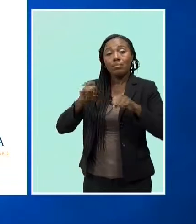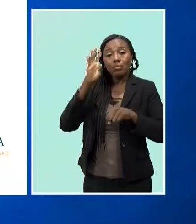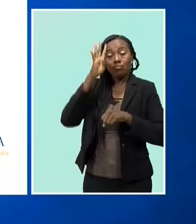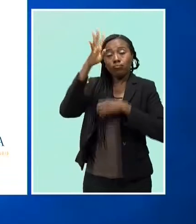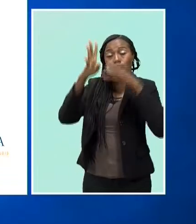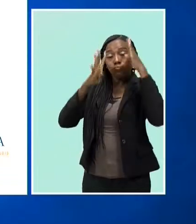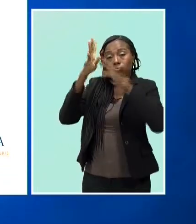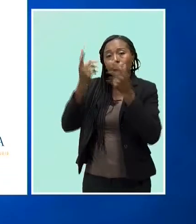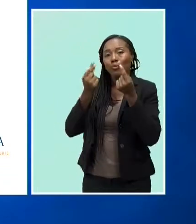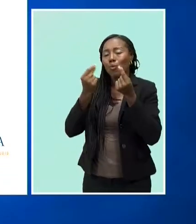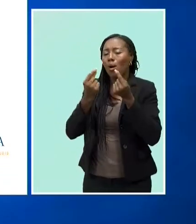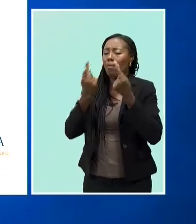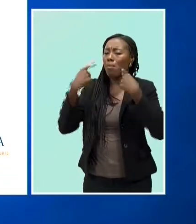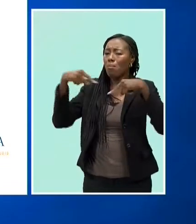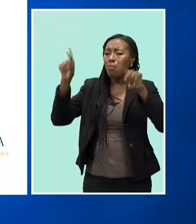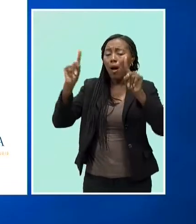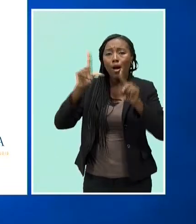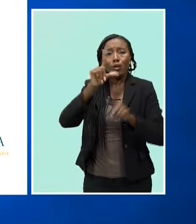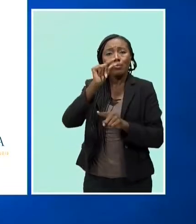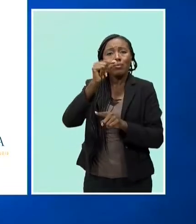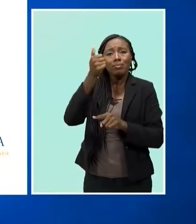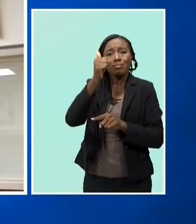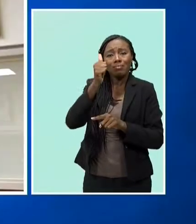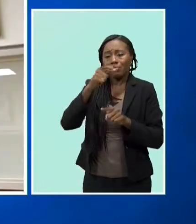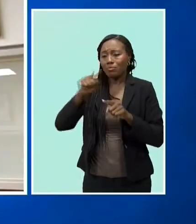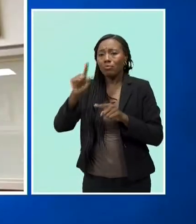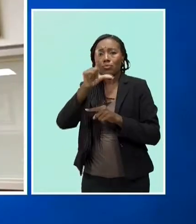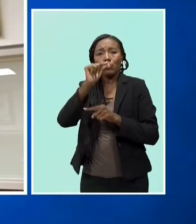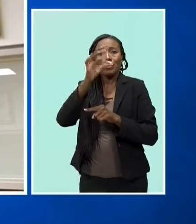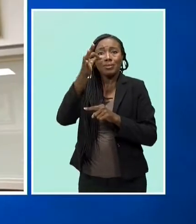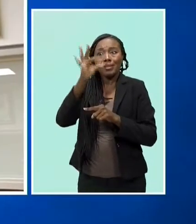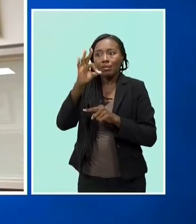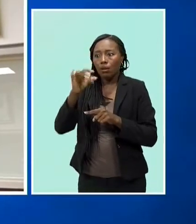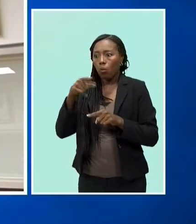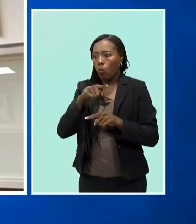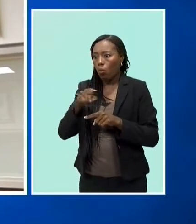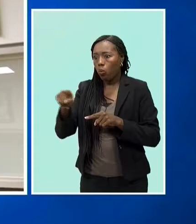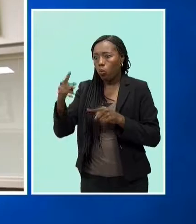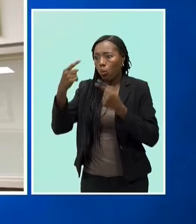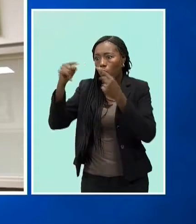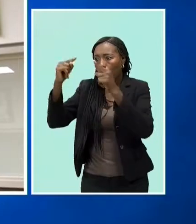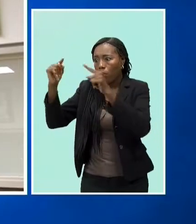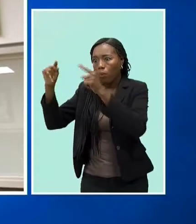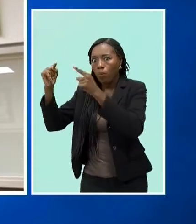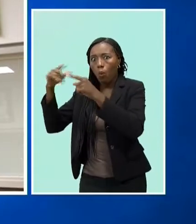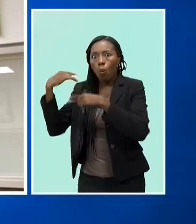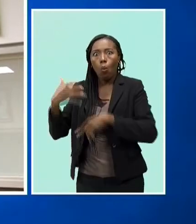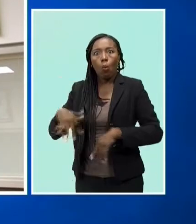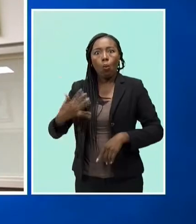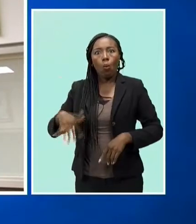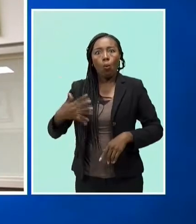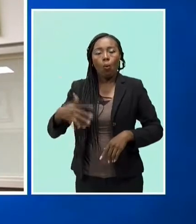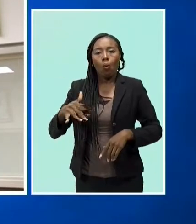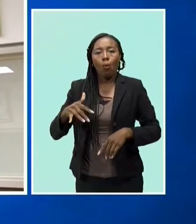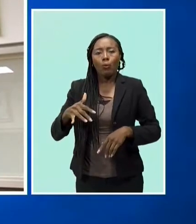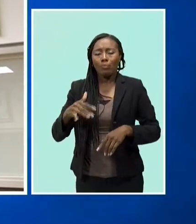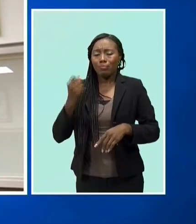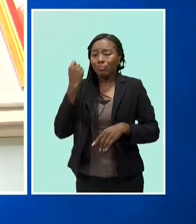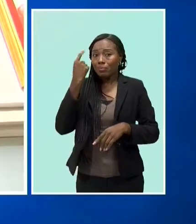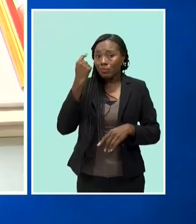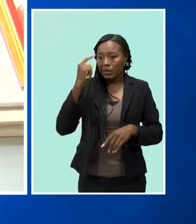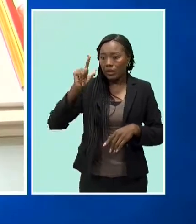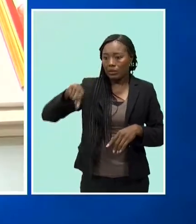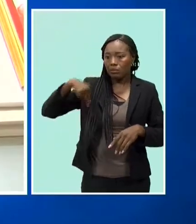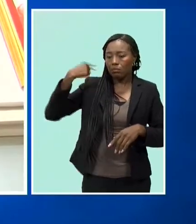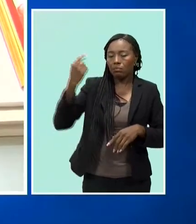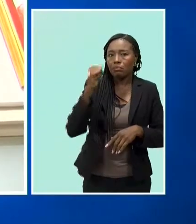the statistics between 2010 and 2019 speak for themselves. Within the last 10 years,